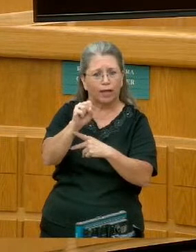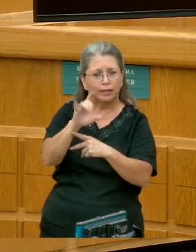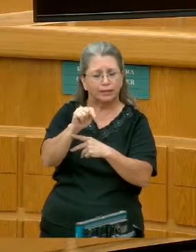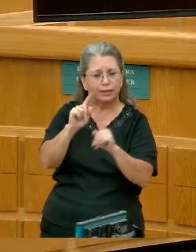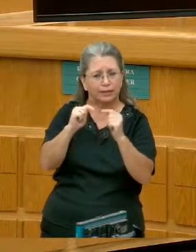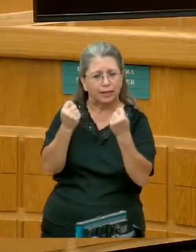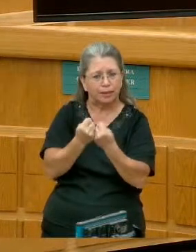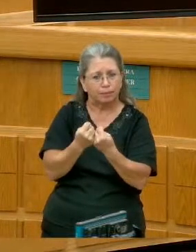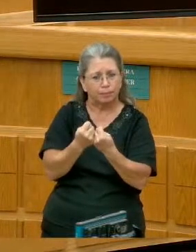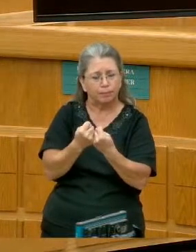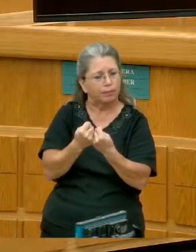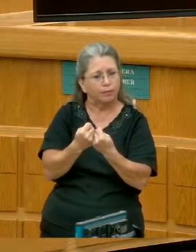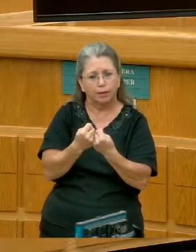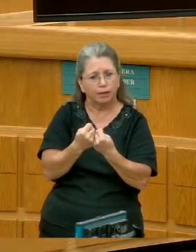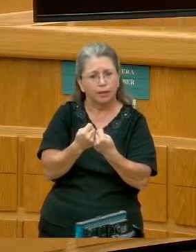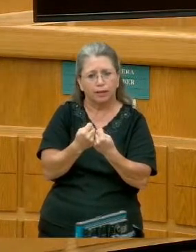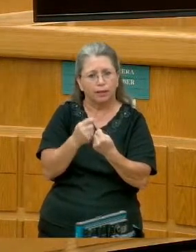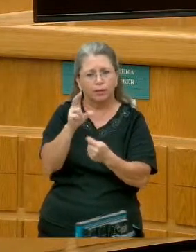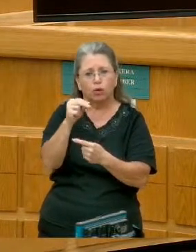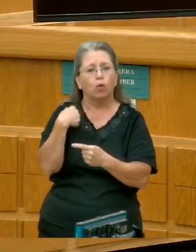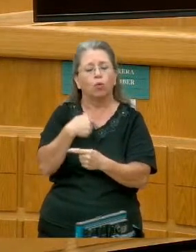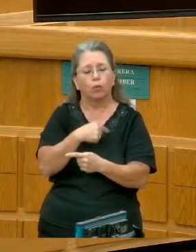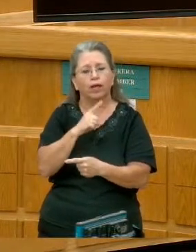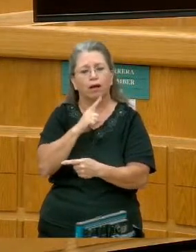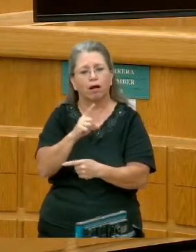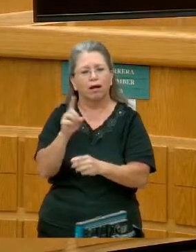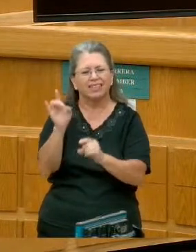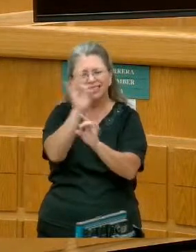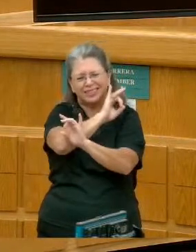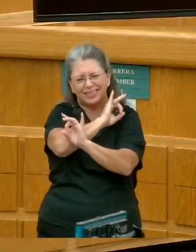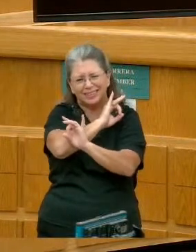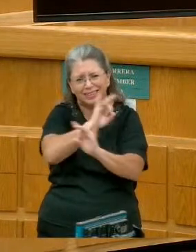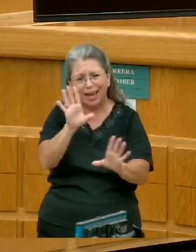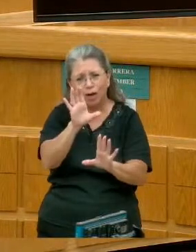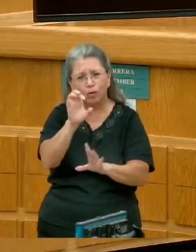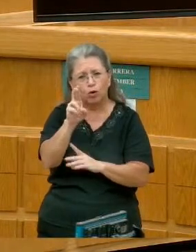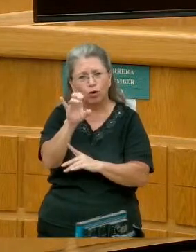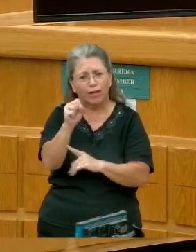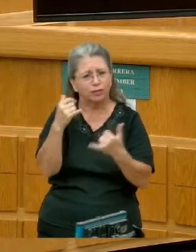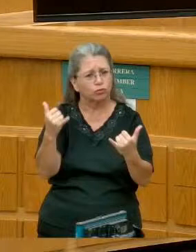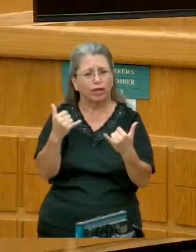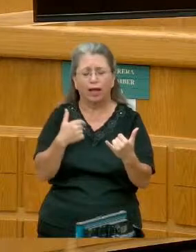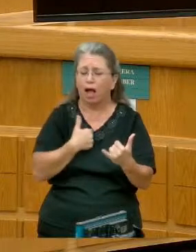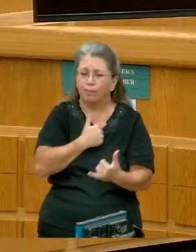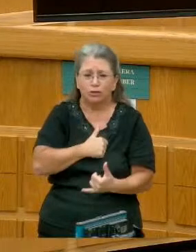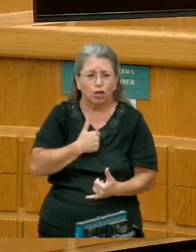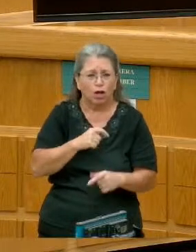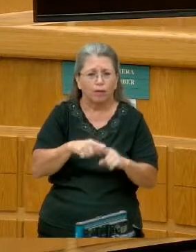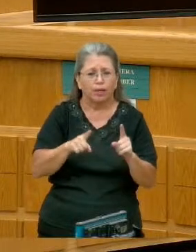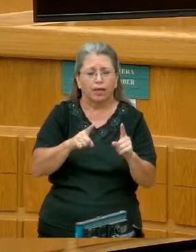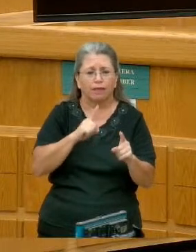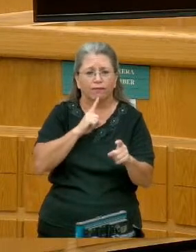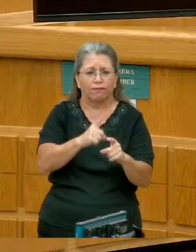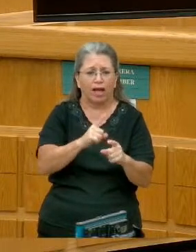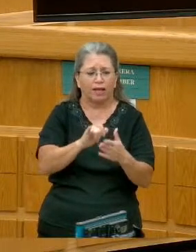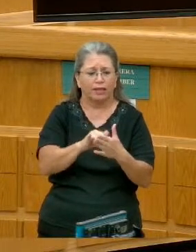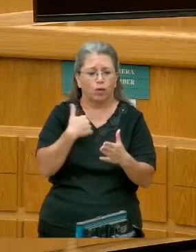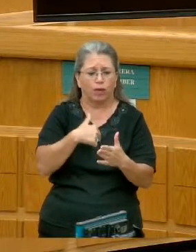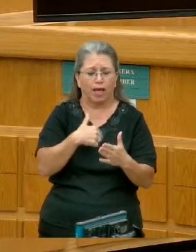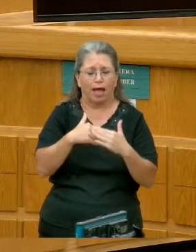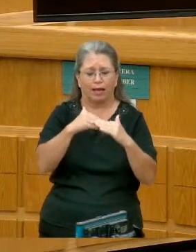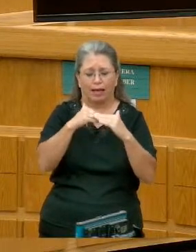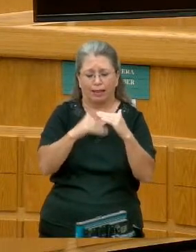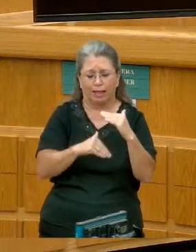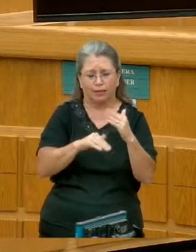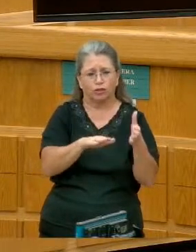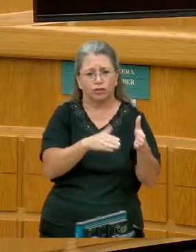No. We are in terrible crisis right now, and I'm sorry, but the fact that we had lesser deaths than yesterday